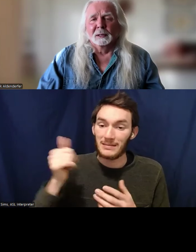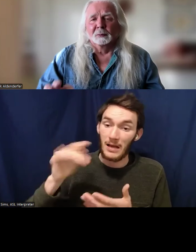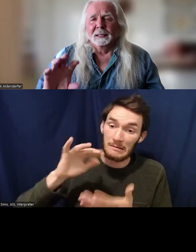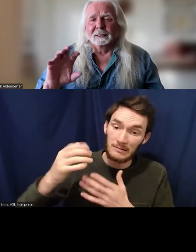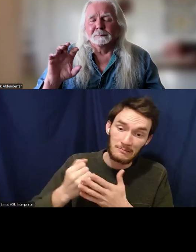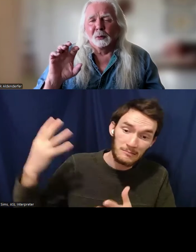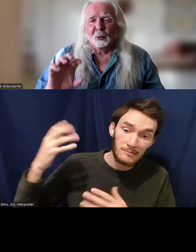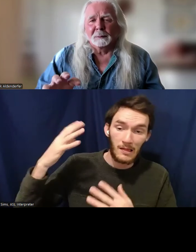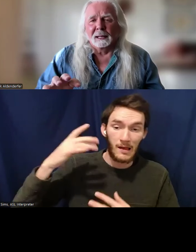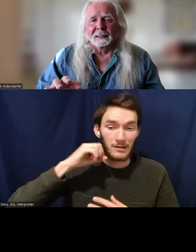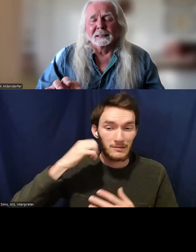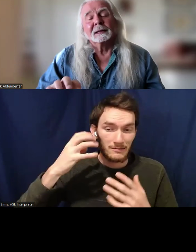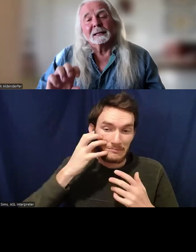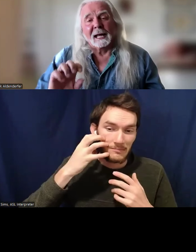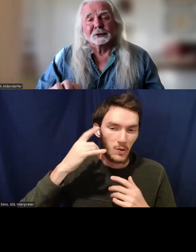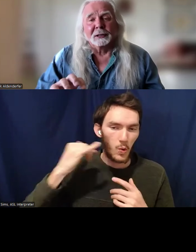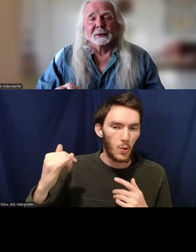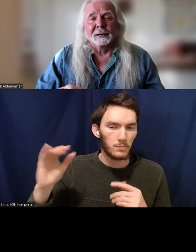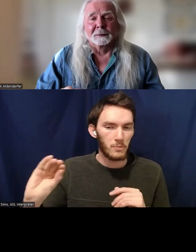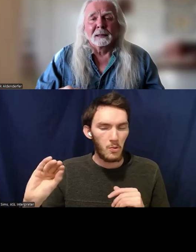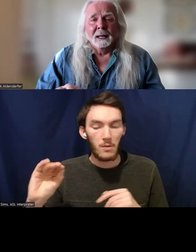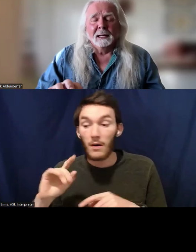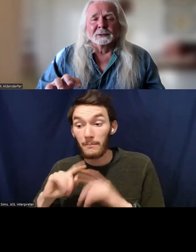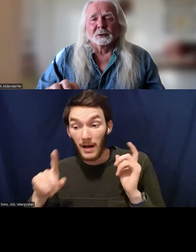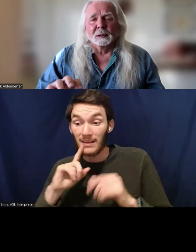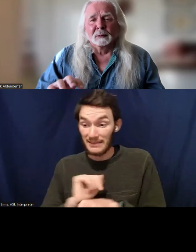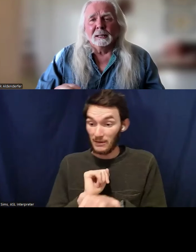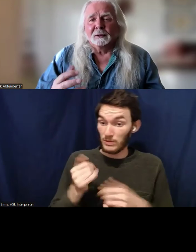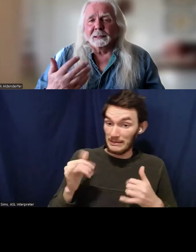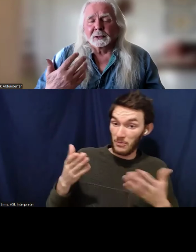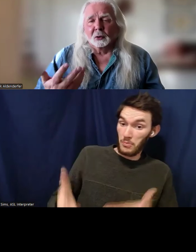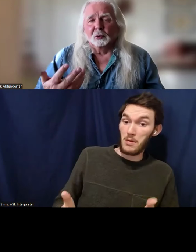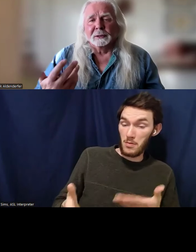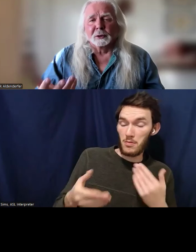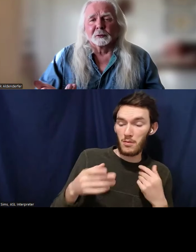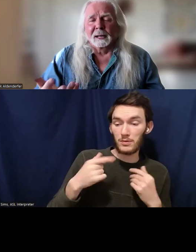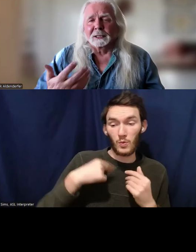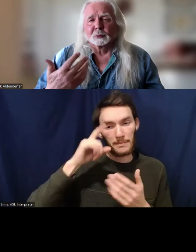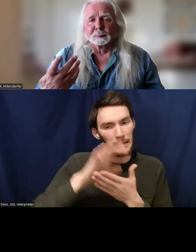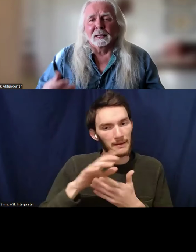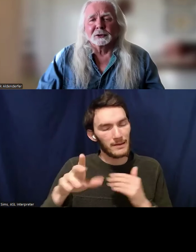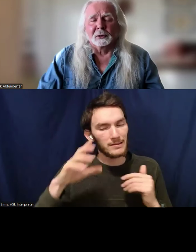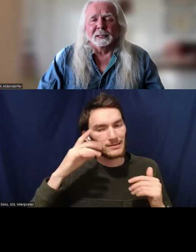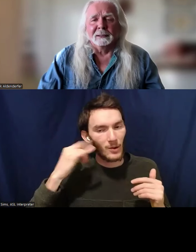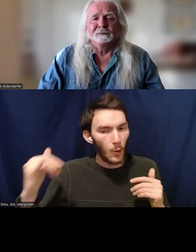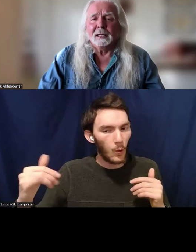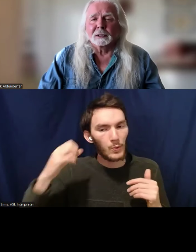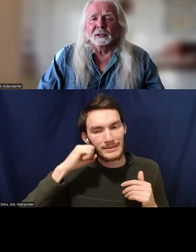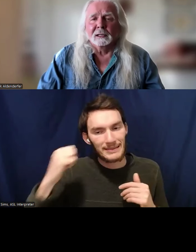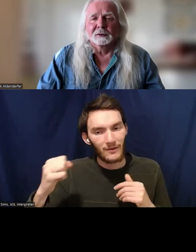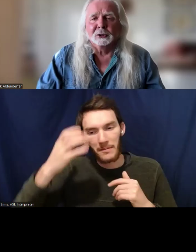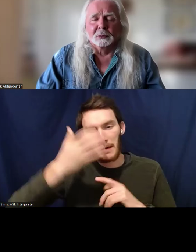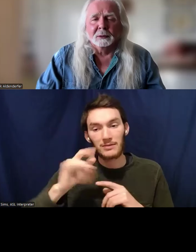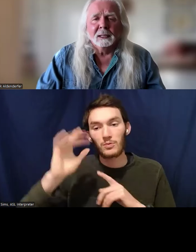gold, but what is important about it is that it's actually there. And so we believe that this gold and silver mask was placed on the face